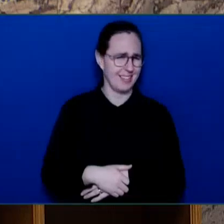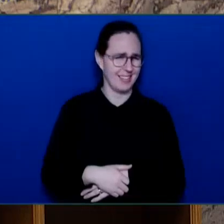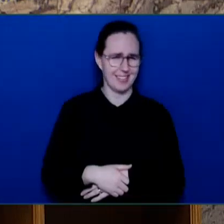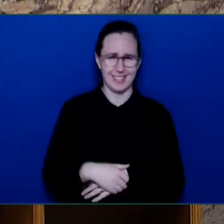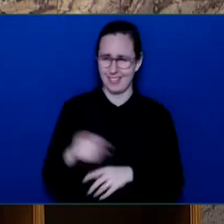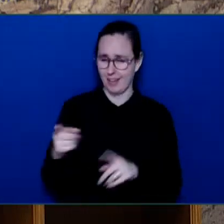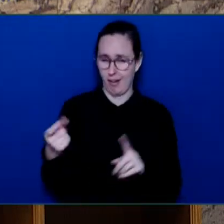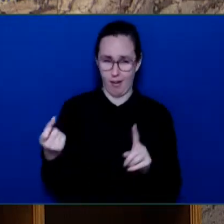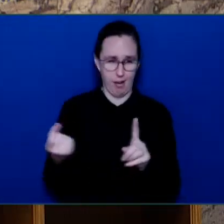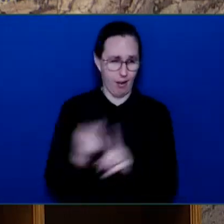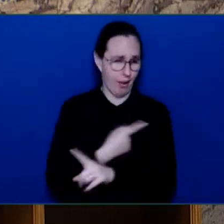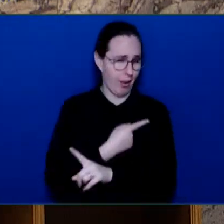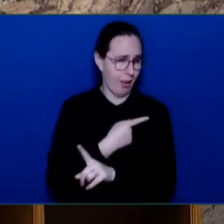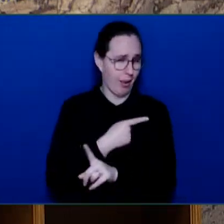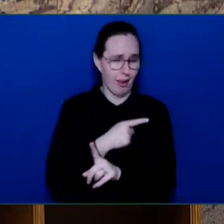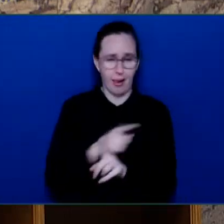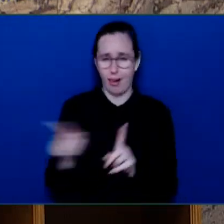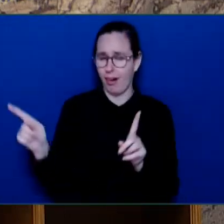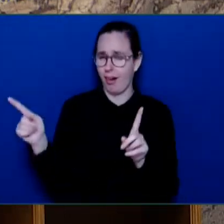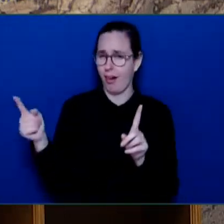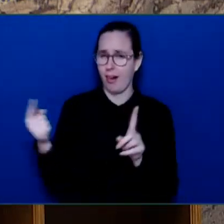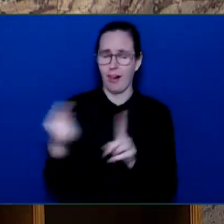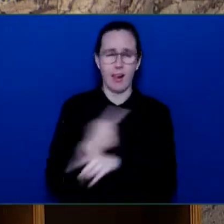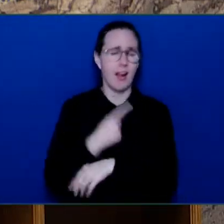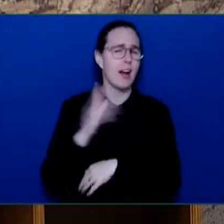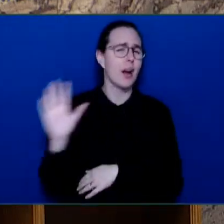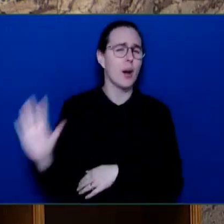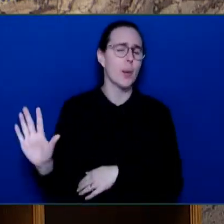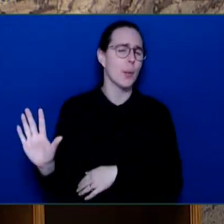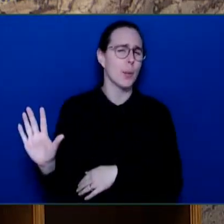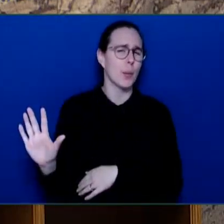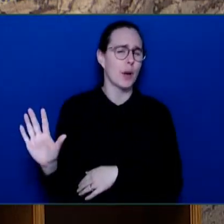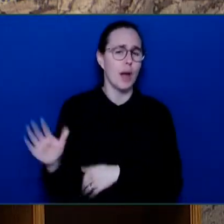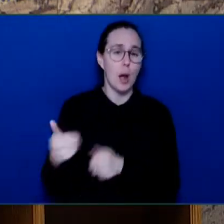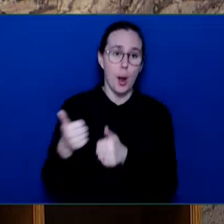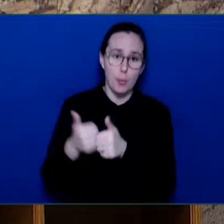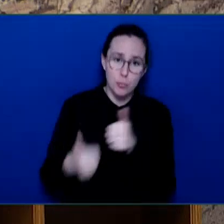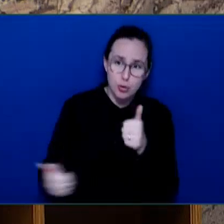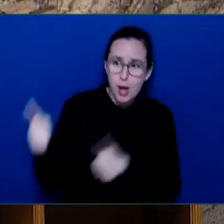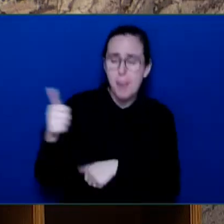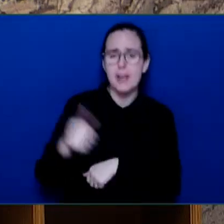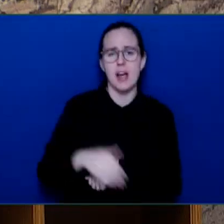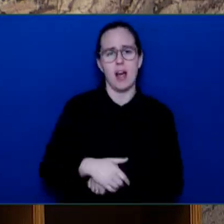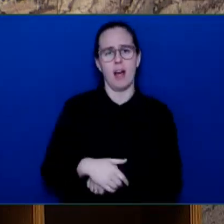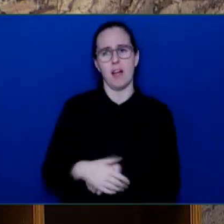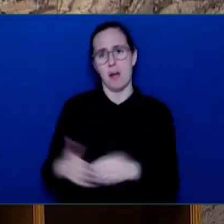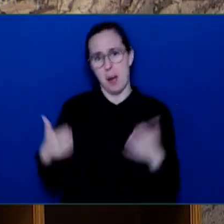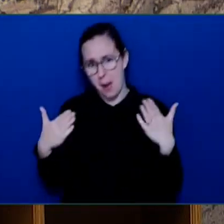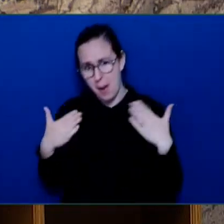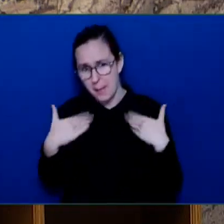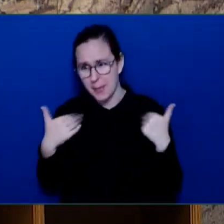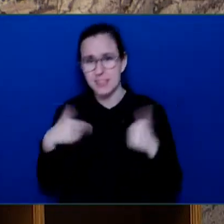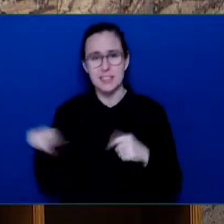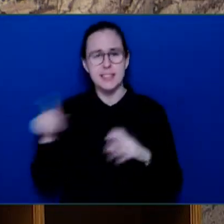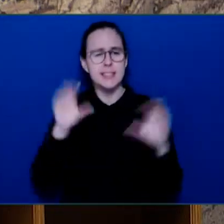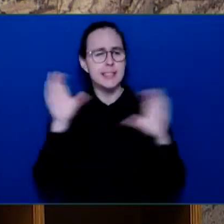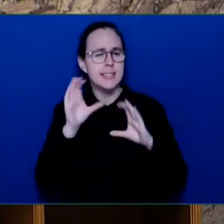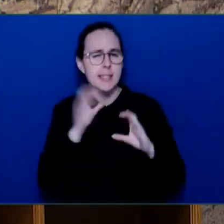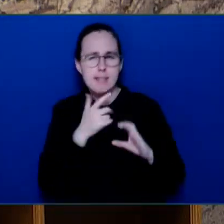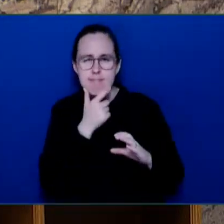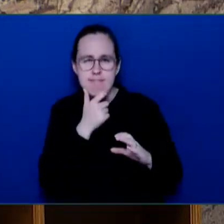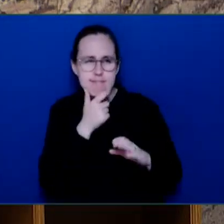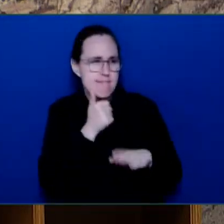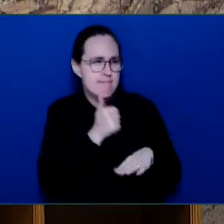to try and find housing villains, guess who the biggest customer of Airbnb is in the